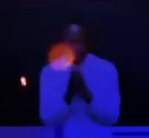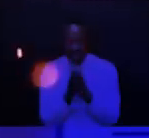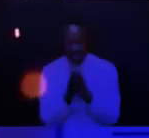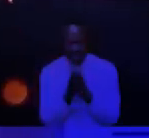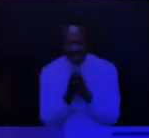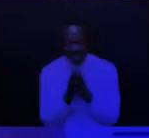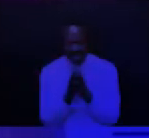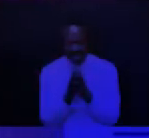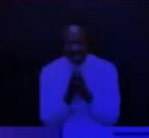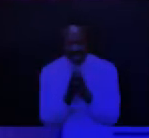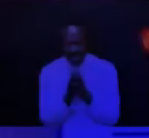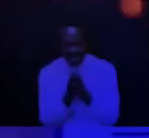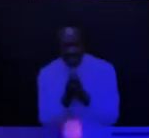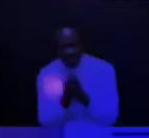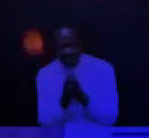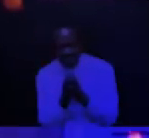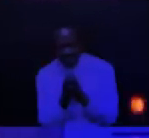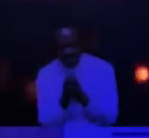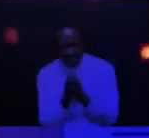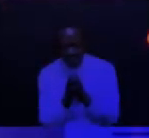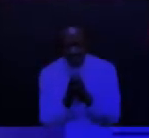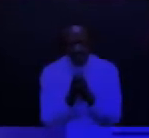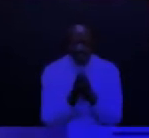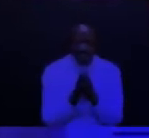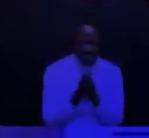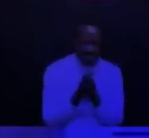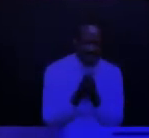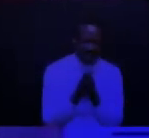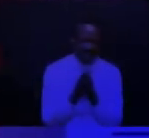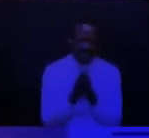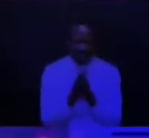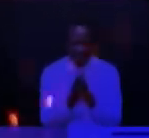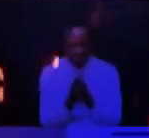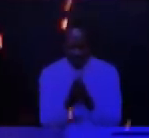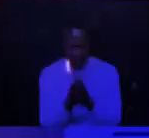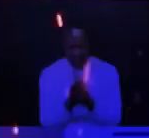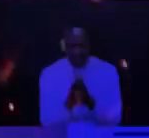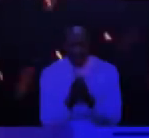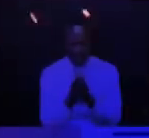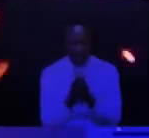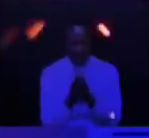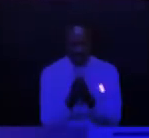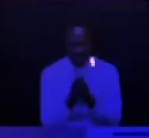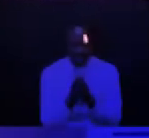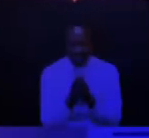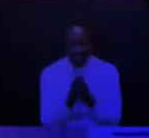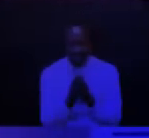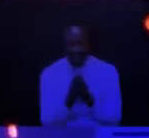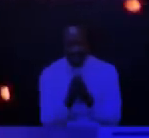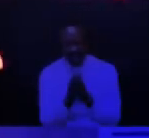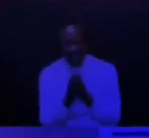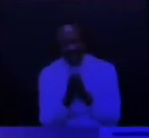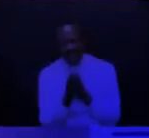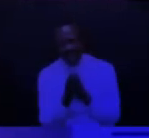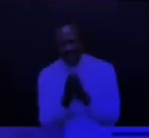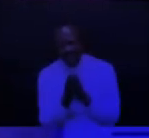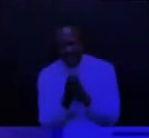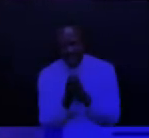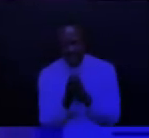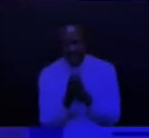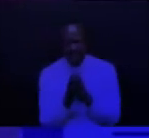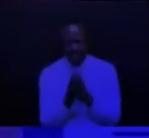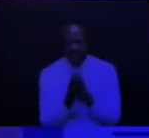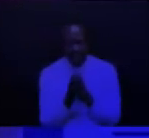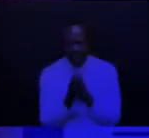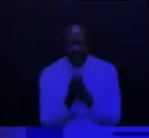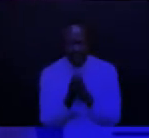will be tools you will use. You have made us your workmanship, created in Christ Jesus unto good works, which you ordained that we should work in. Father,